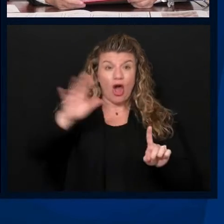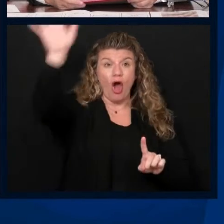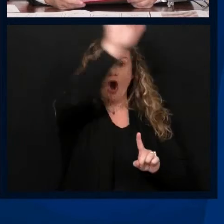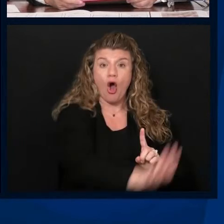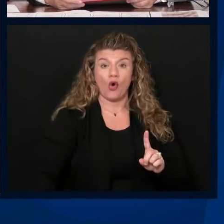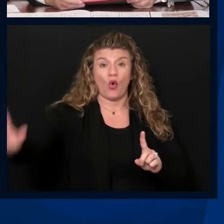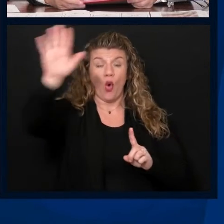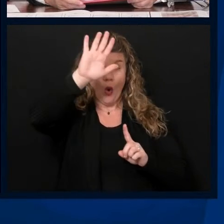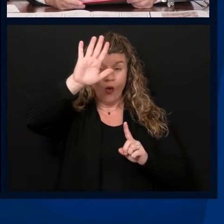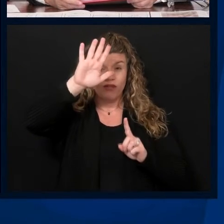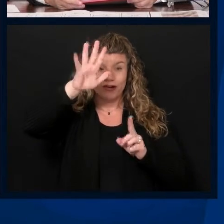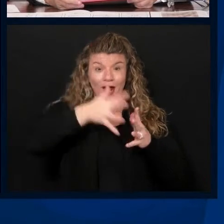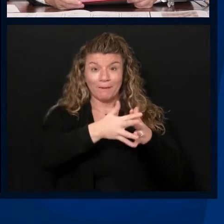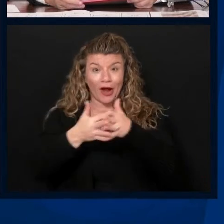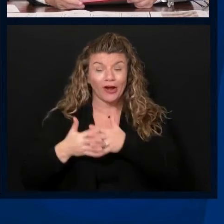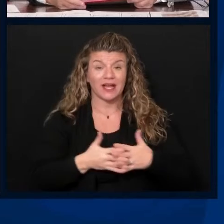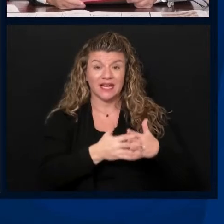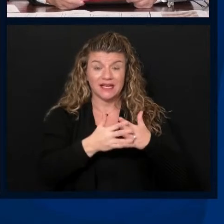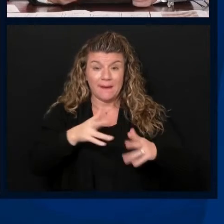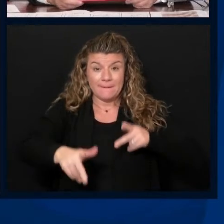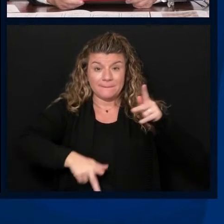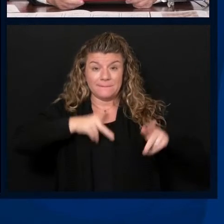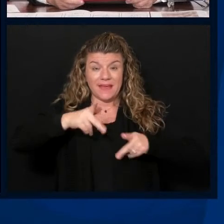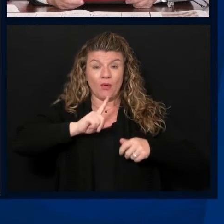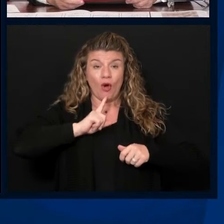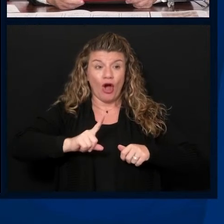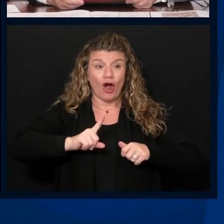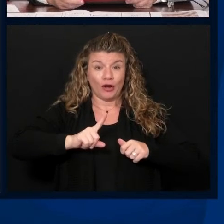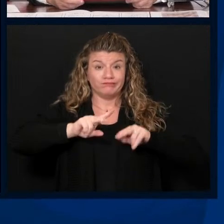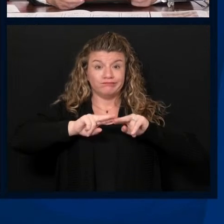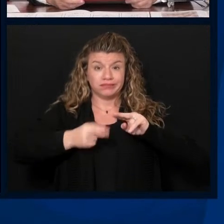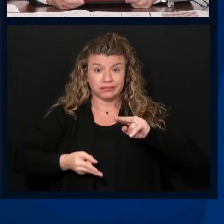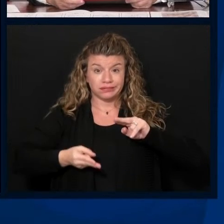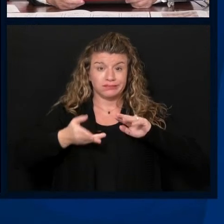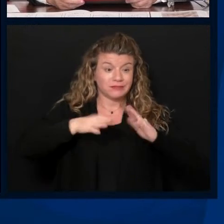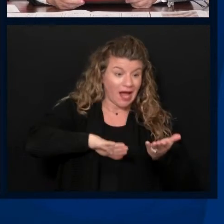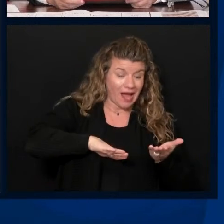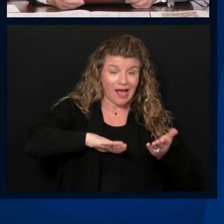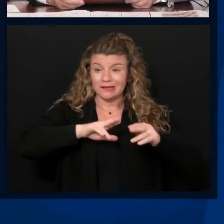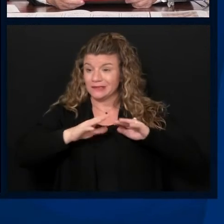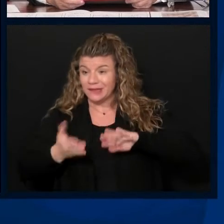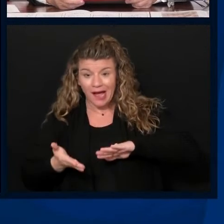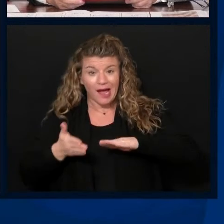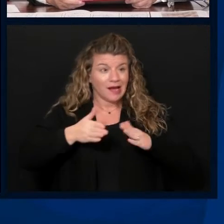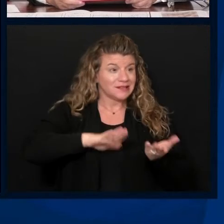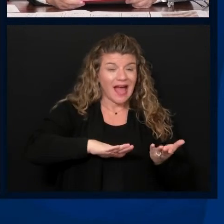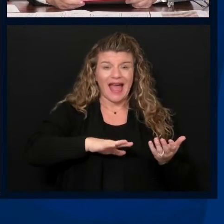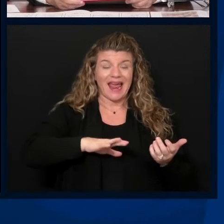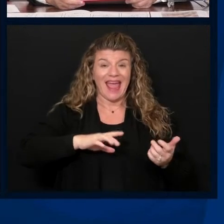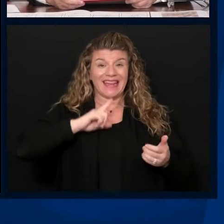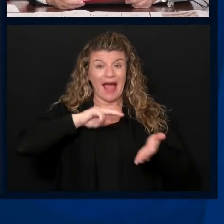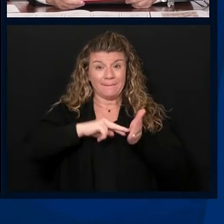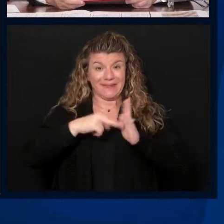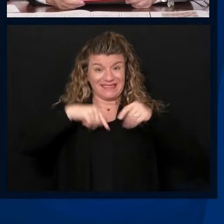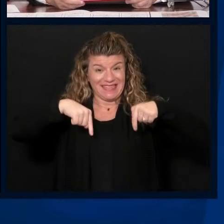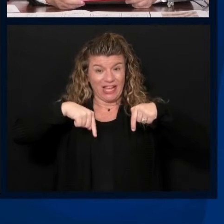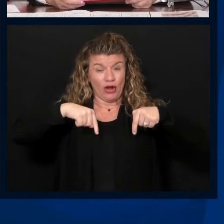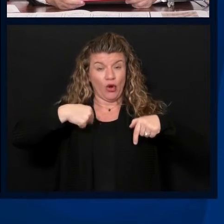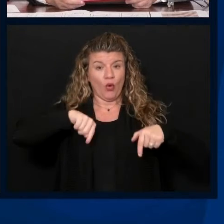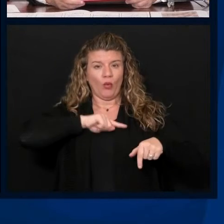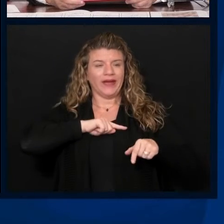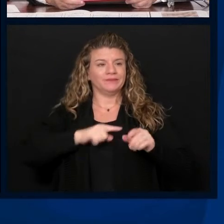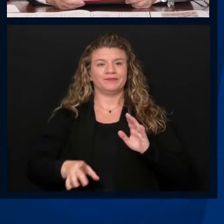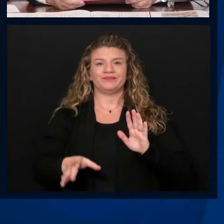land, people are dropping like flies, and West Virginia is not immune.